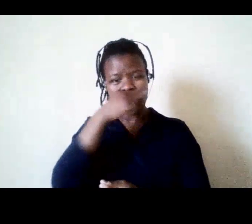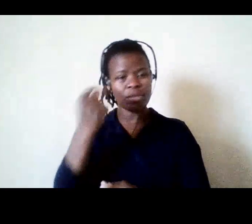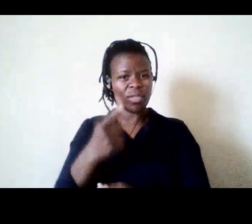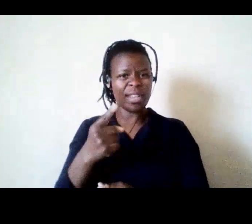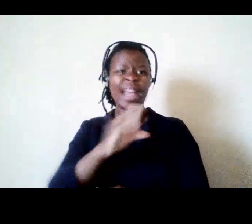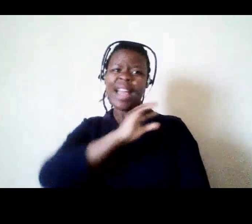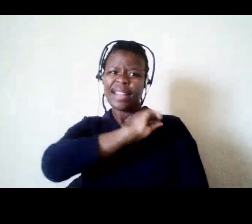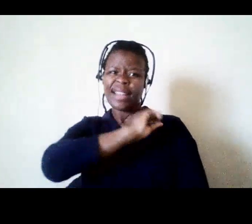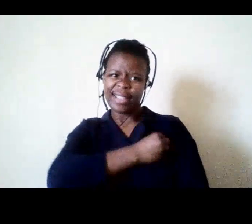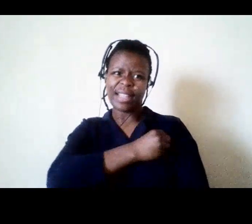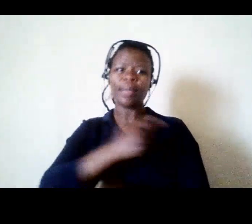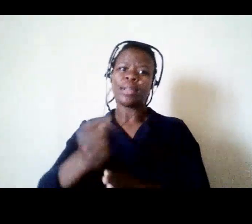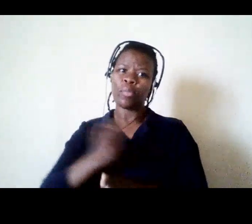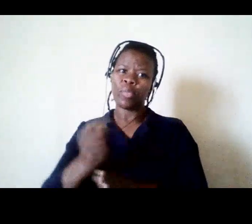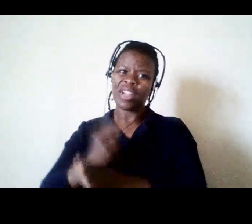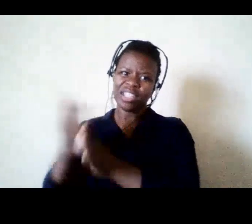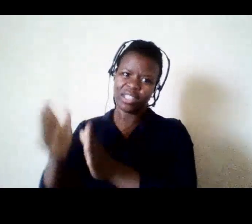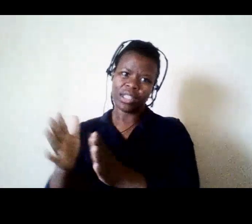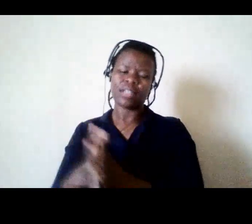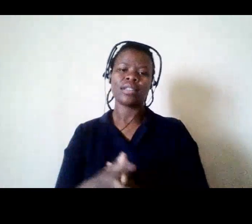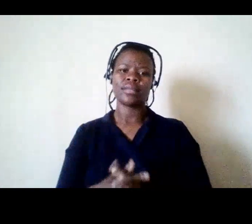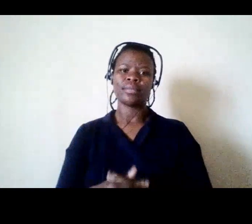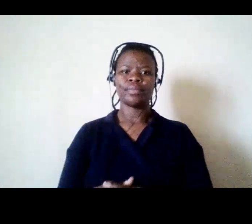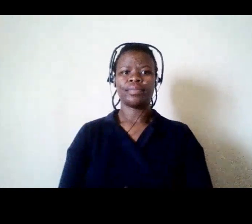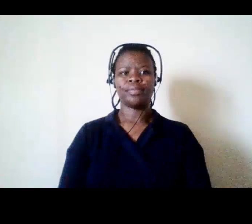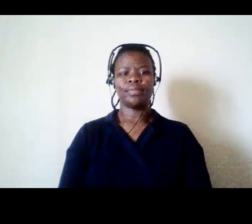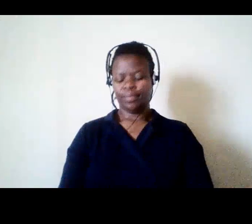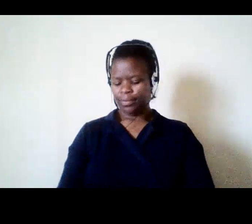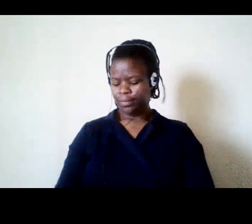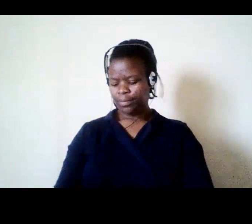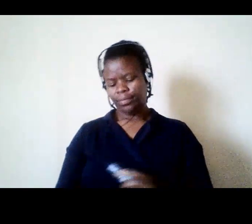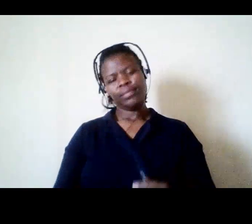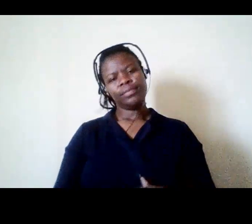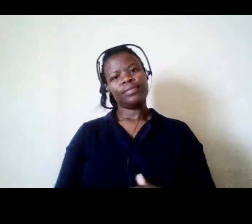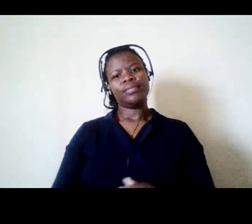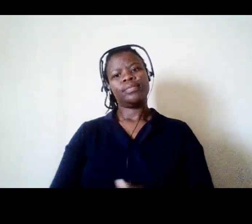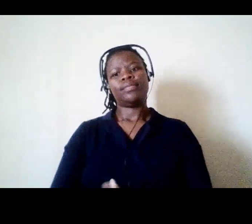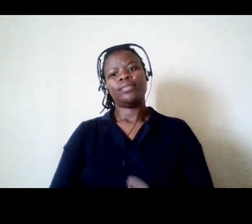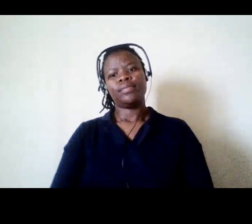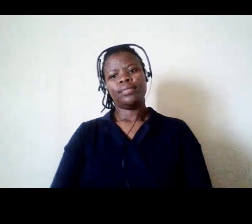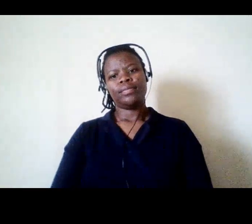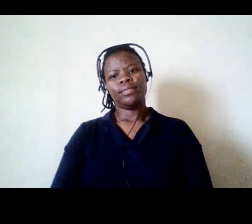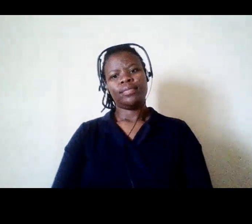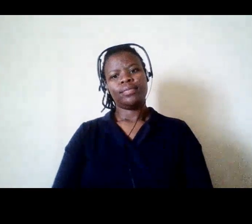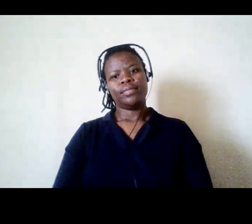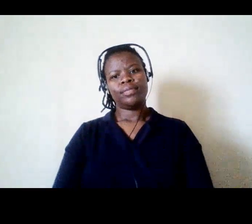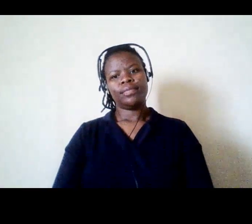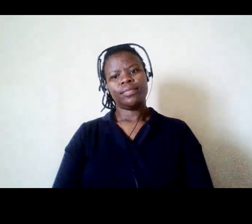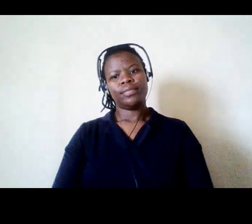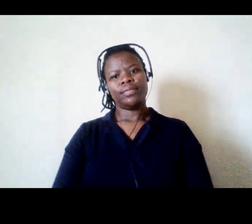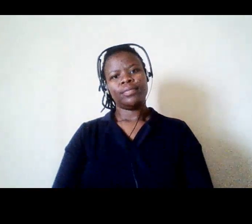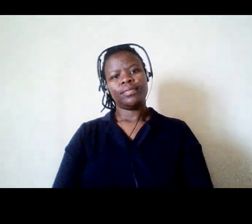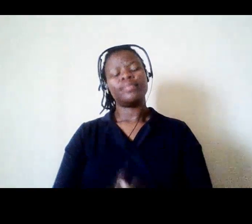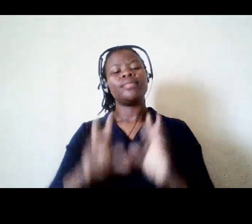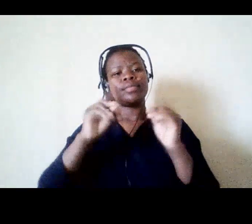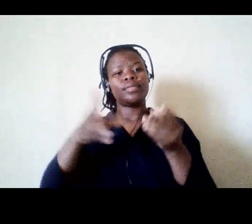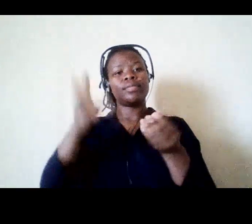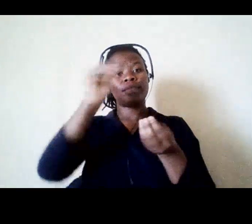is. So let me add to that, Chantal. That was brilliant. Thanks for bringing that out. Now, people, imagine